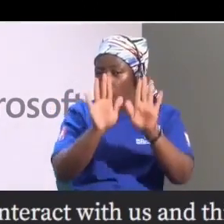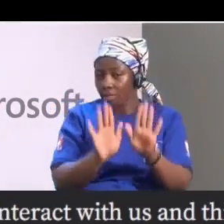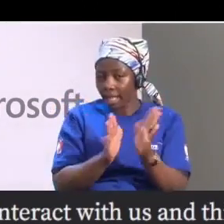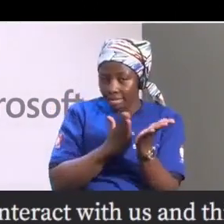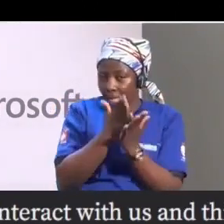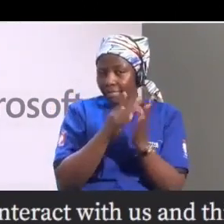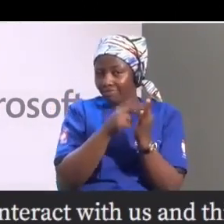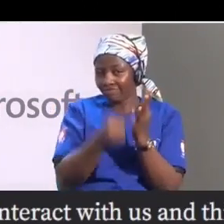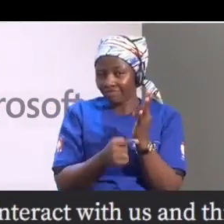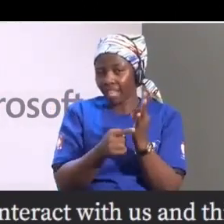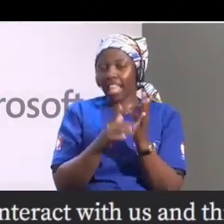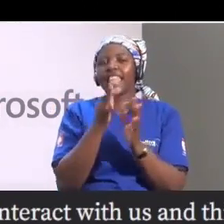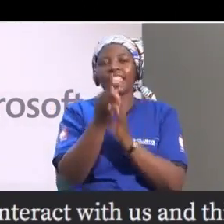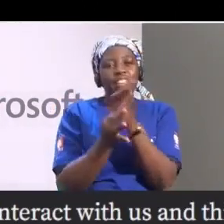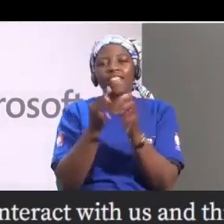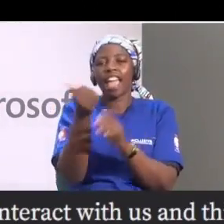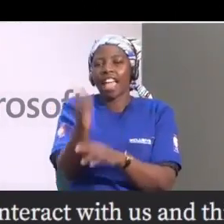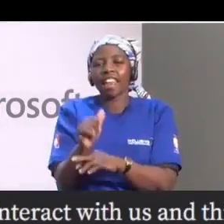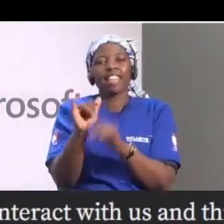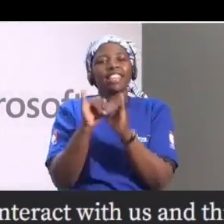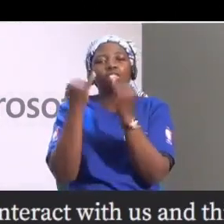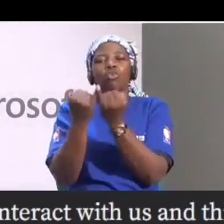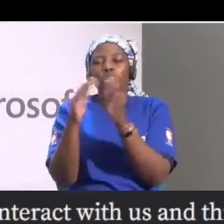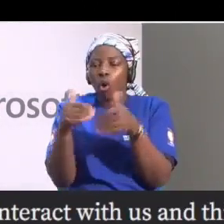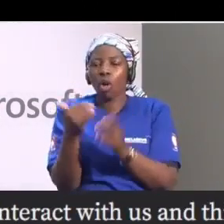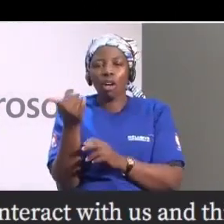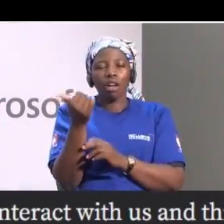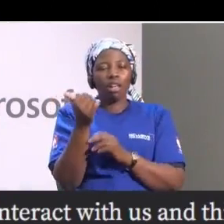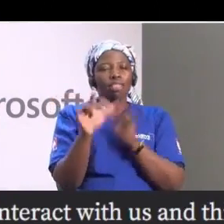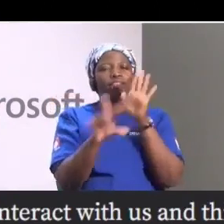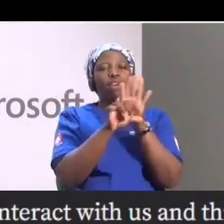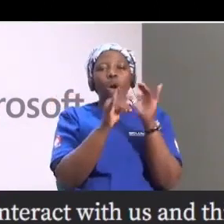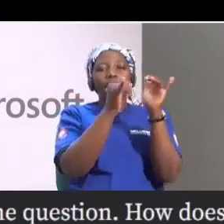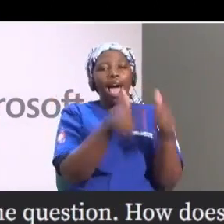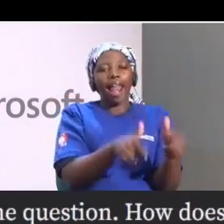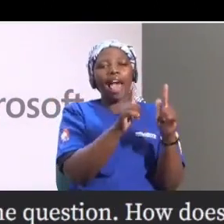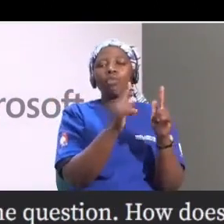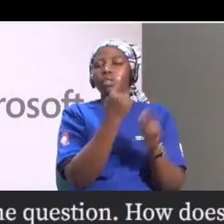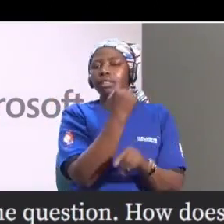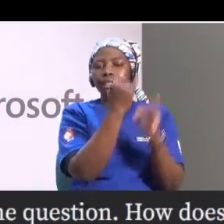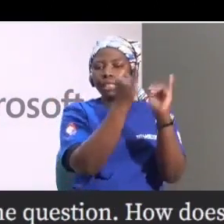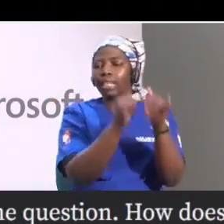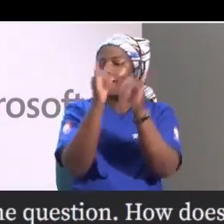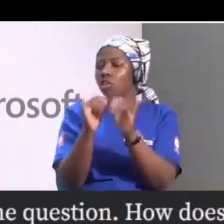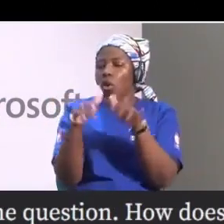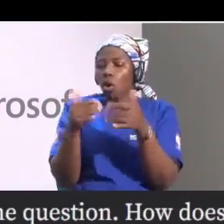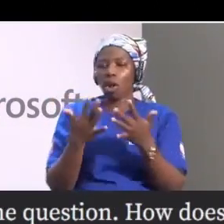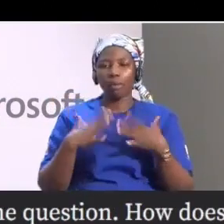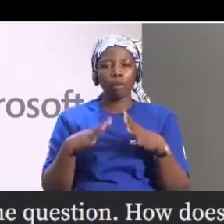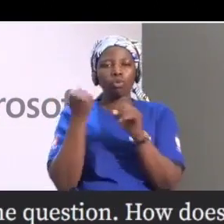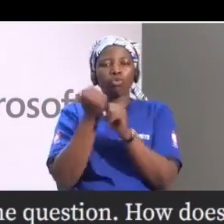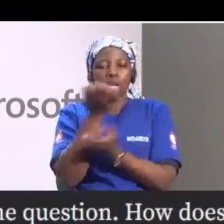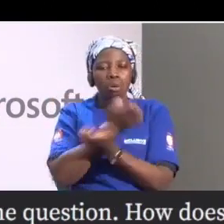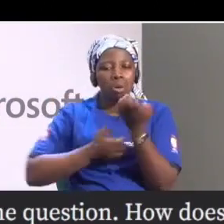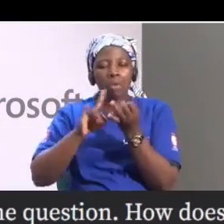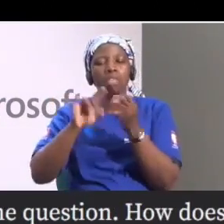rights, if an entity, if the law allows individuals or people to engage in economic, social